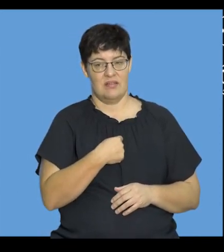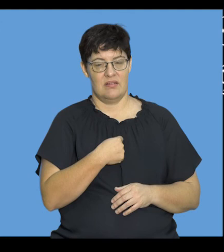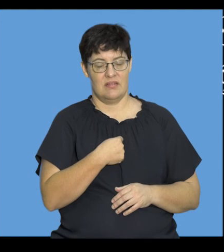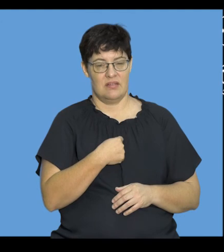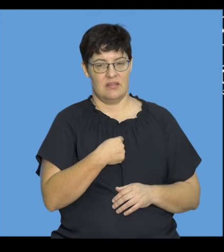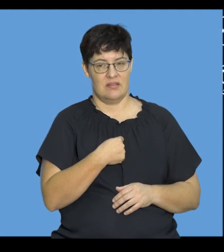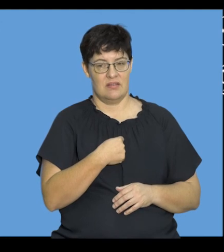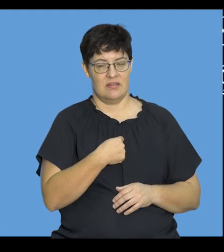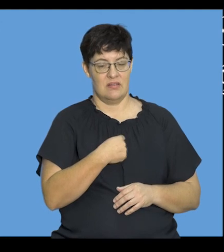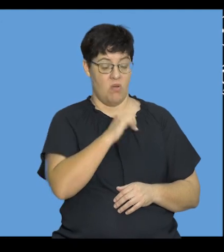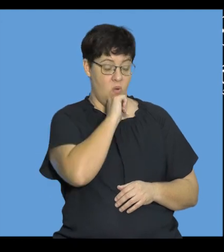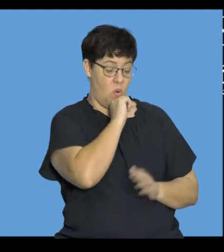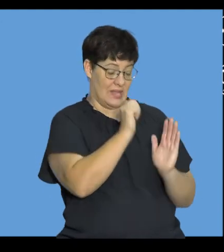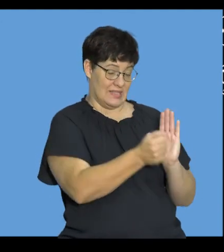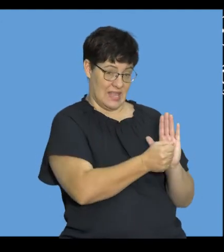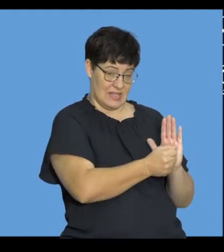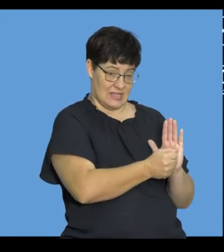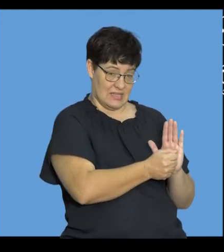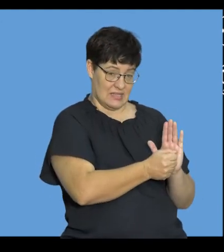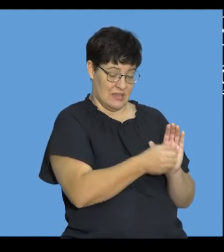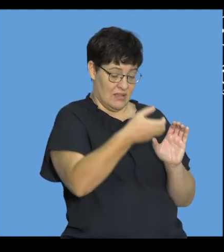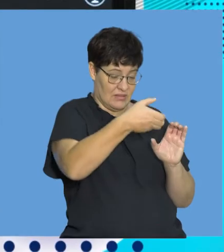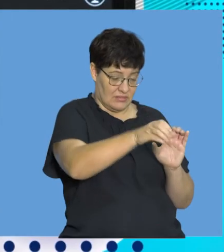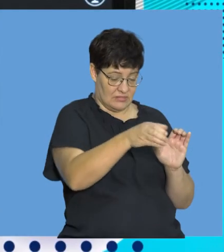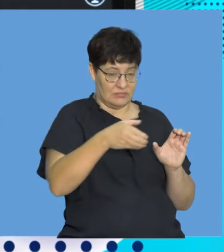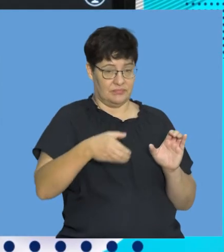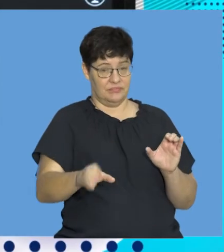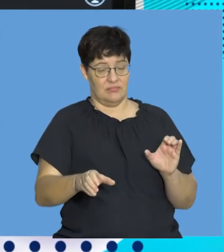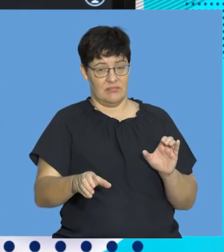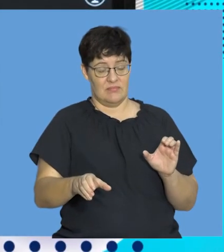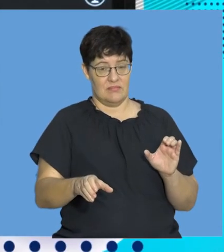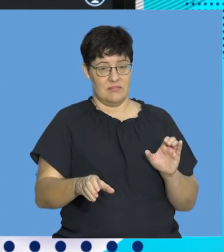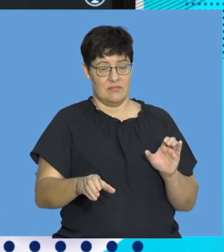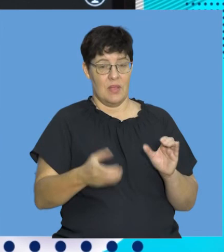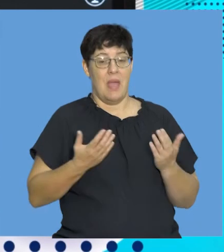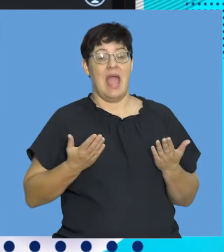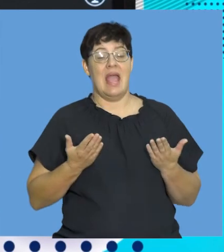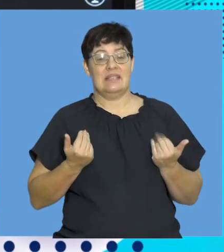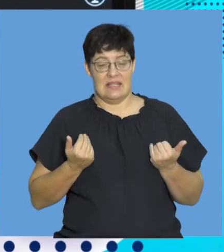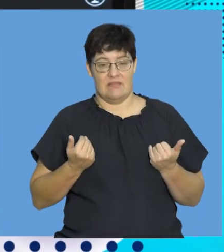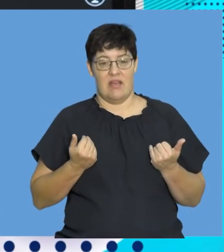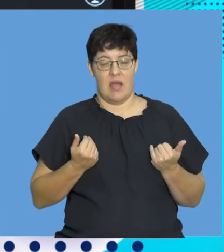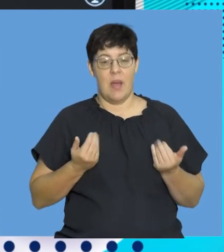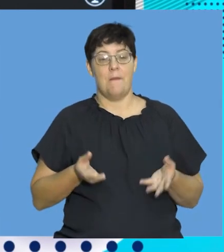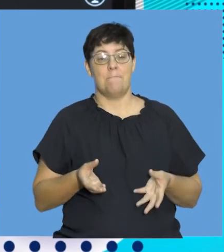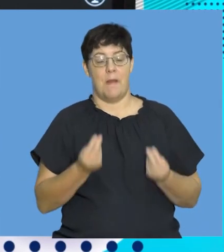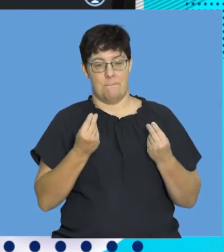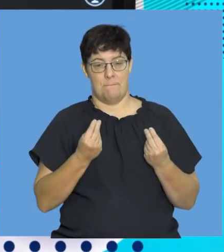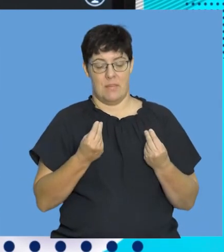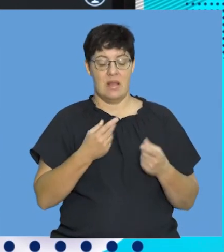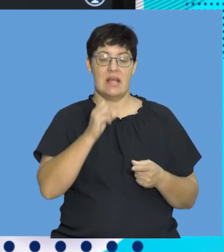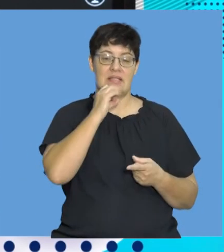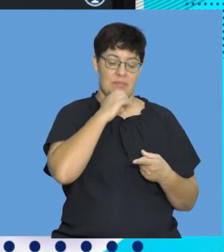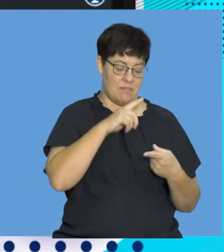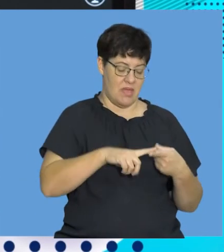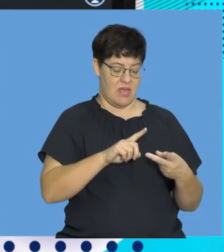the August sale has been broken up into all the anticipated receipts, namely September